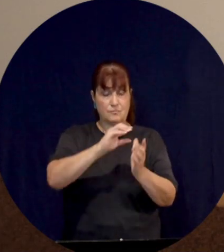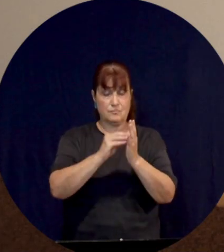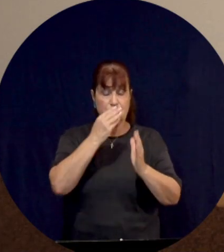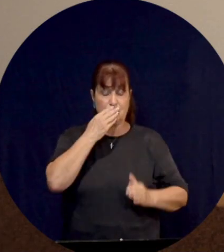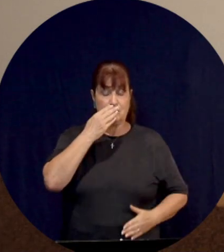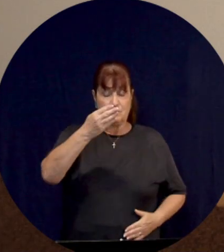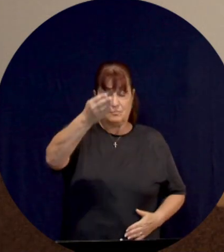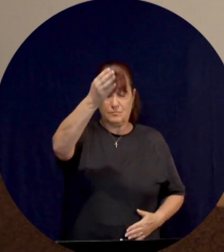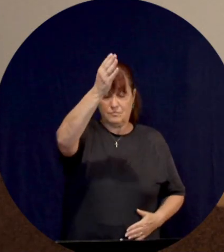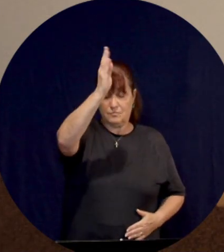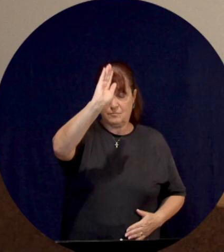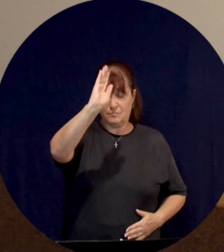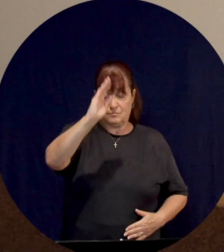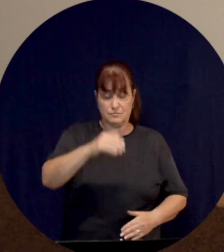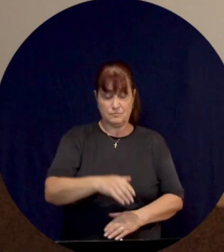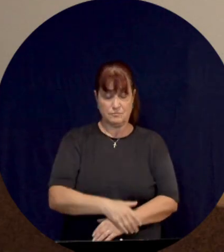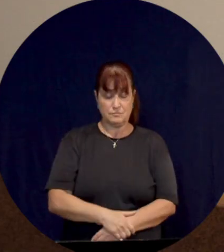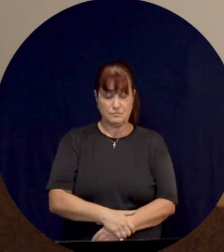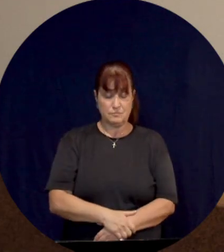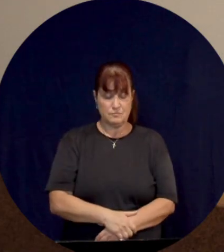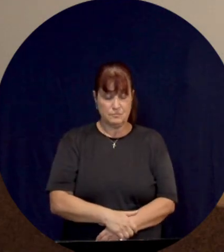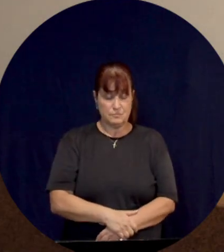Lord.